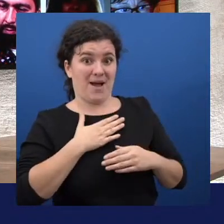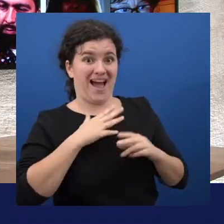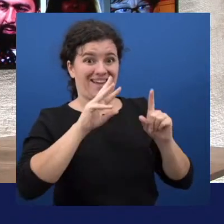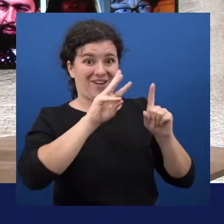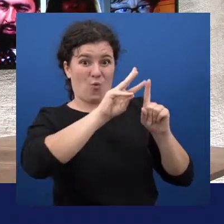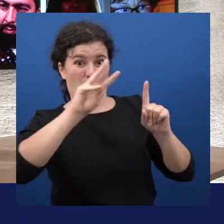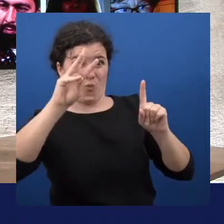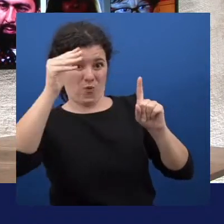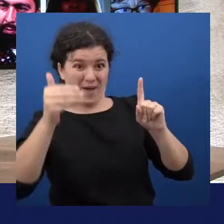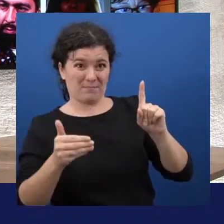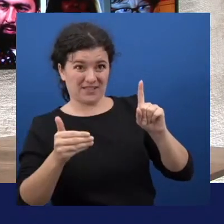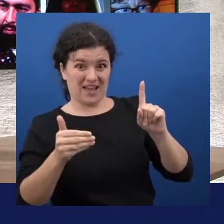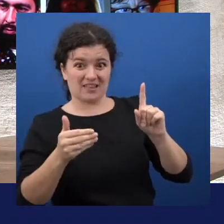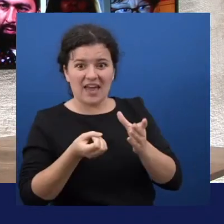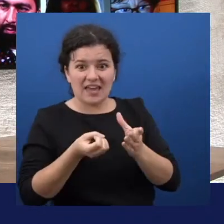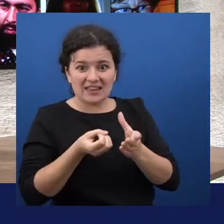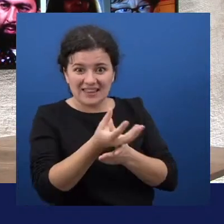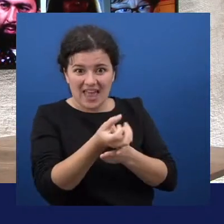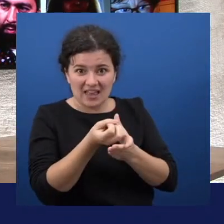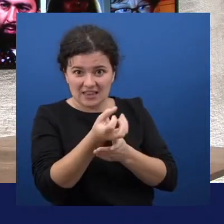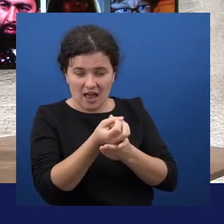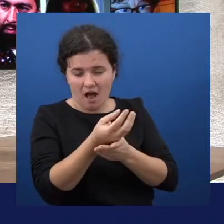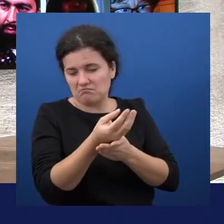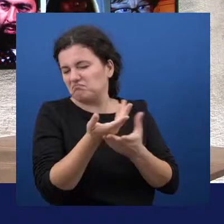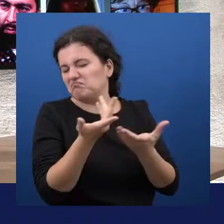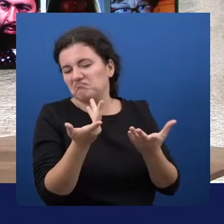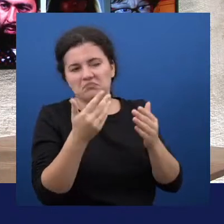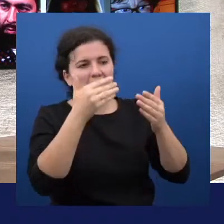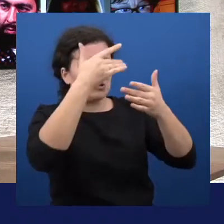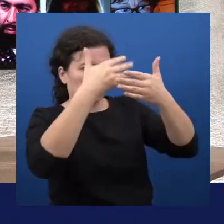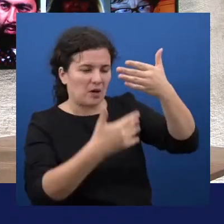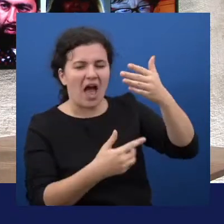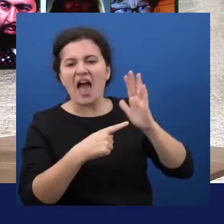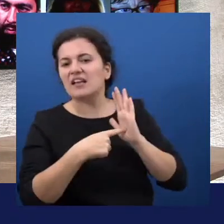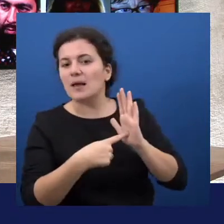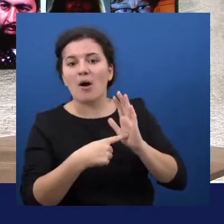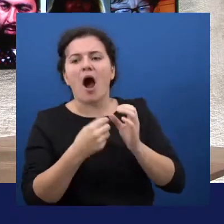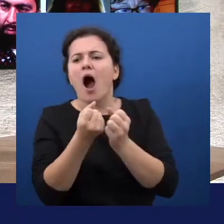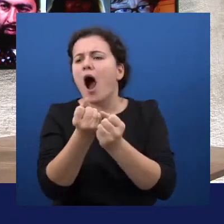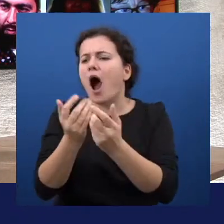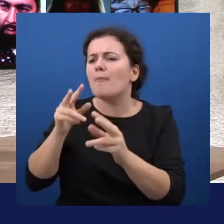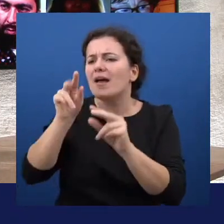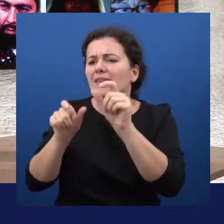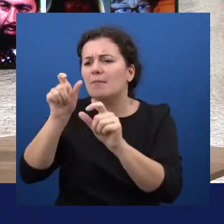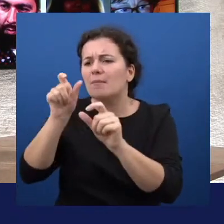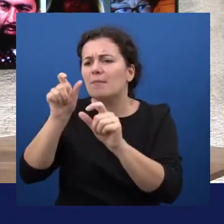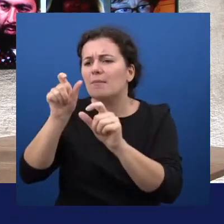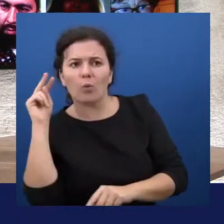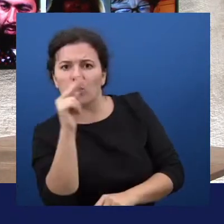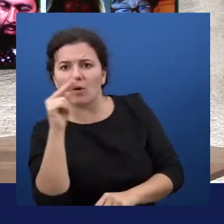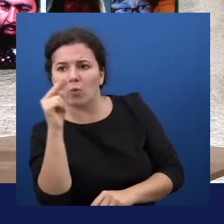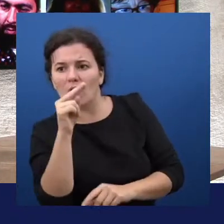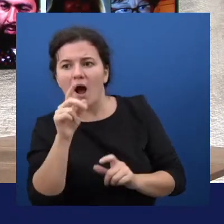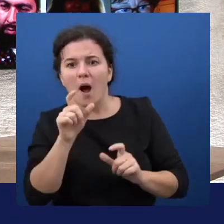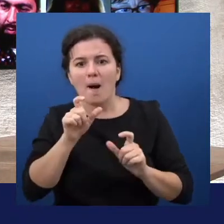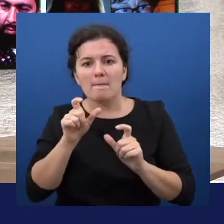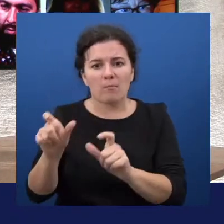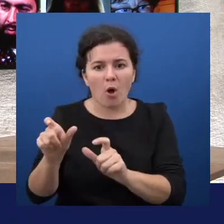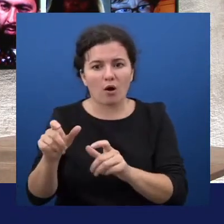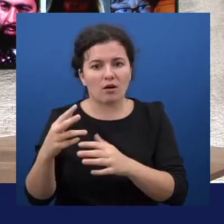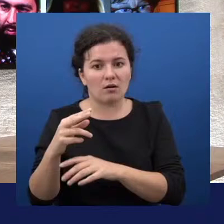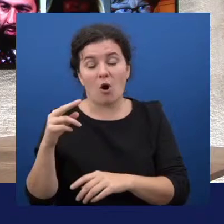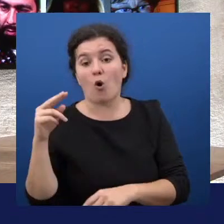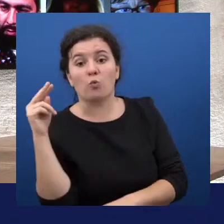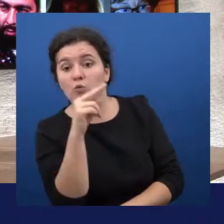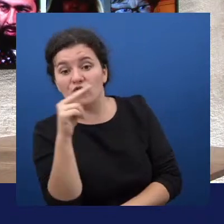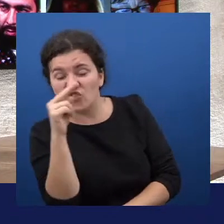like how many people, if you have, for example, if you have a blog and you have the statistics of how